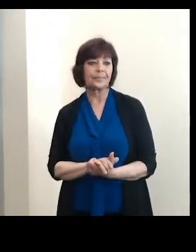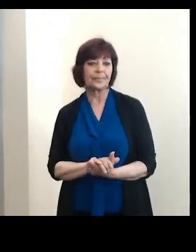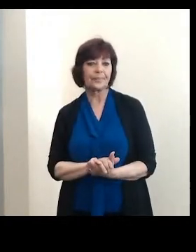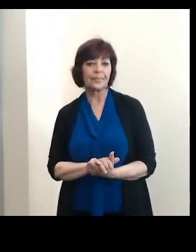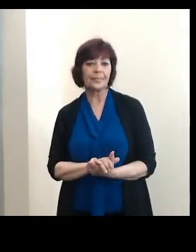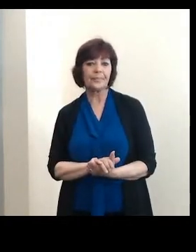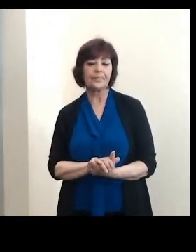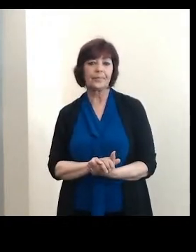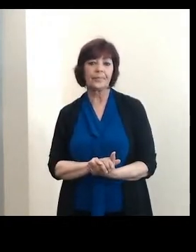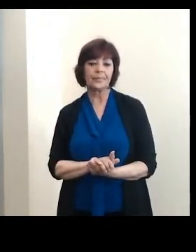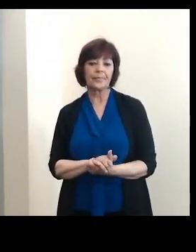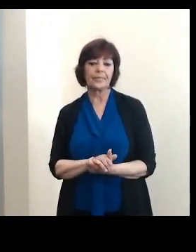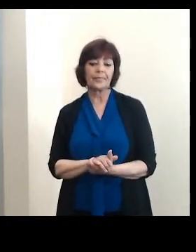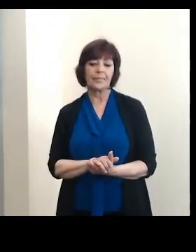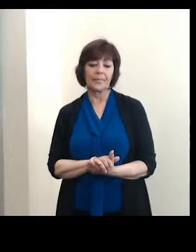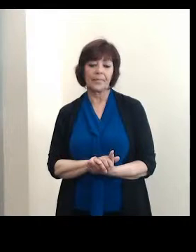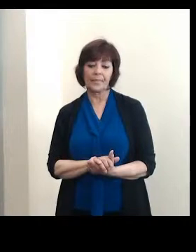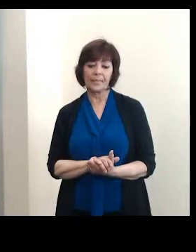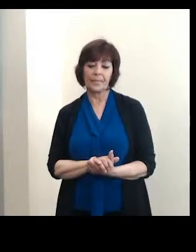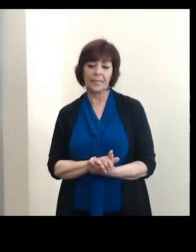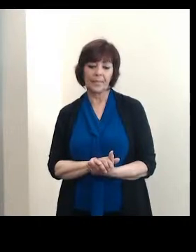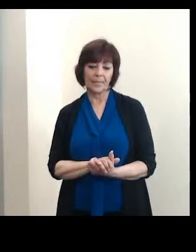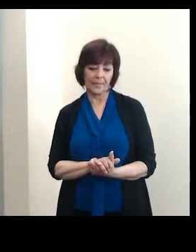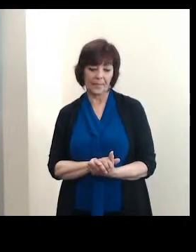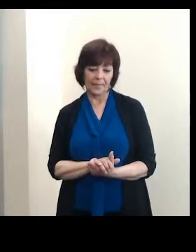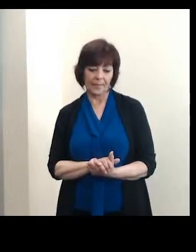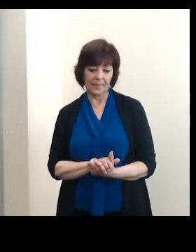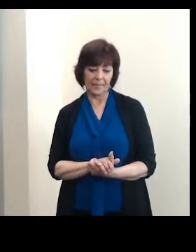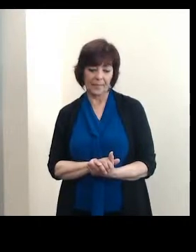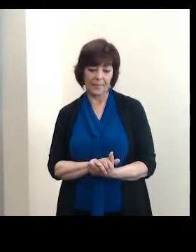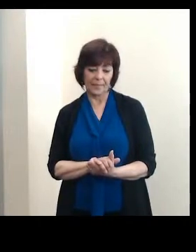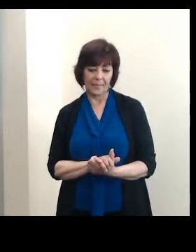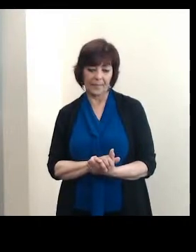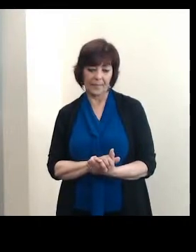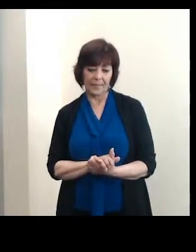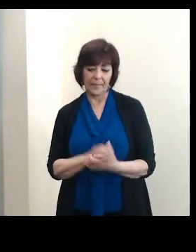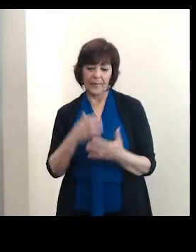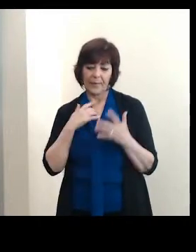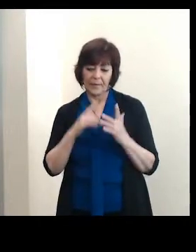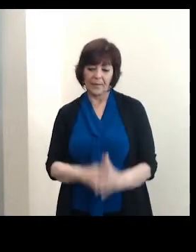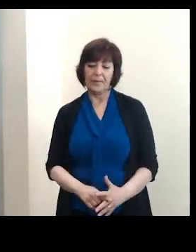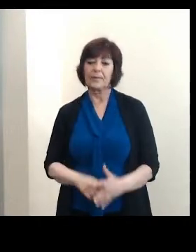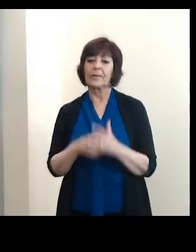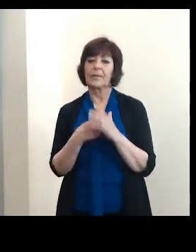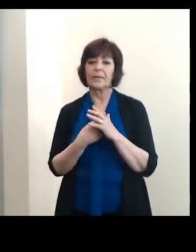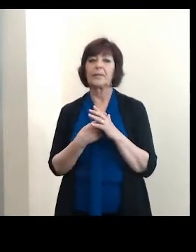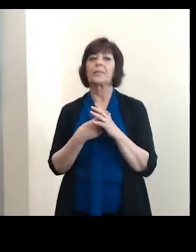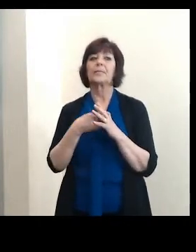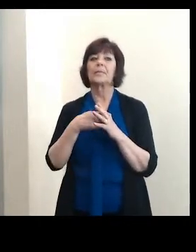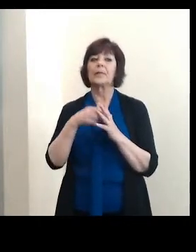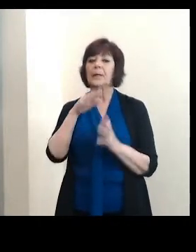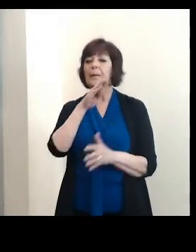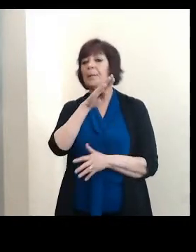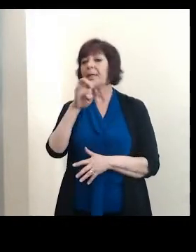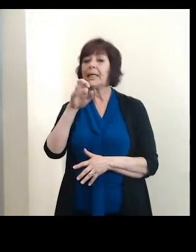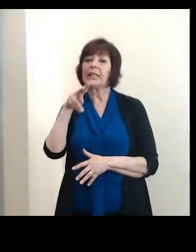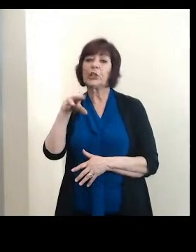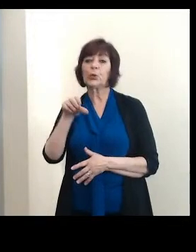Why don't we start with print media? Is anybody on from the B newspaper?